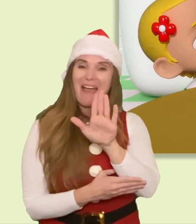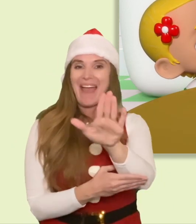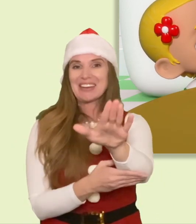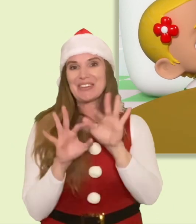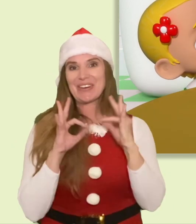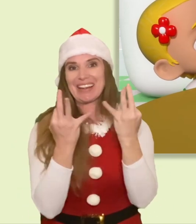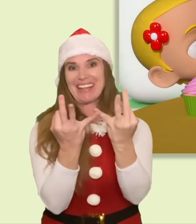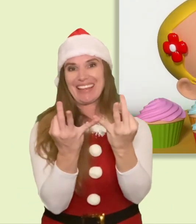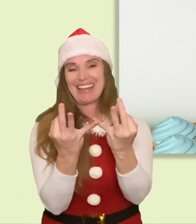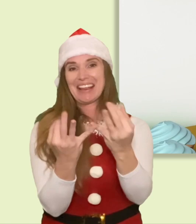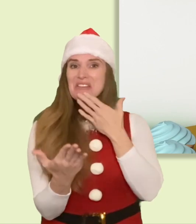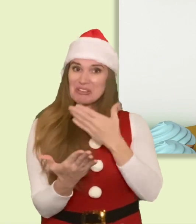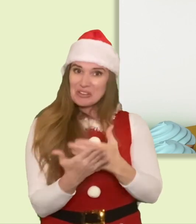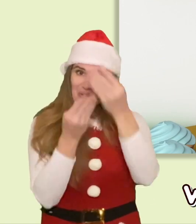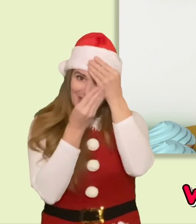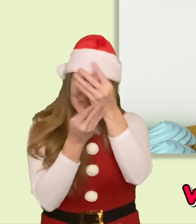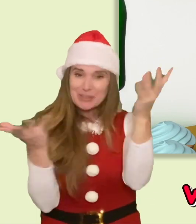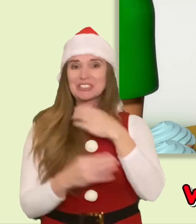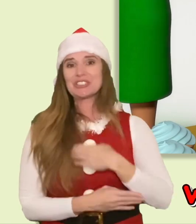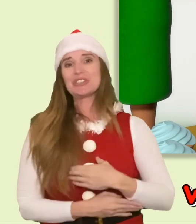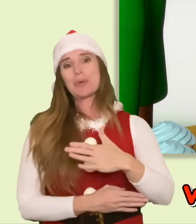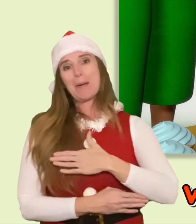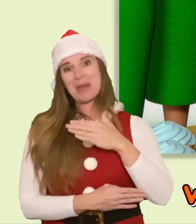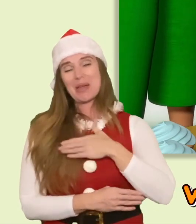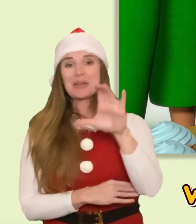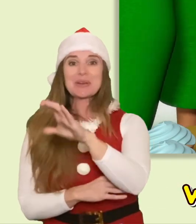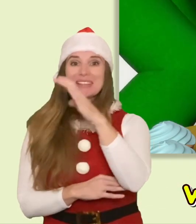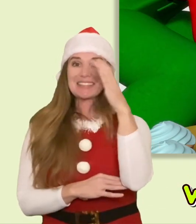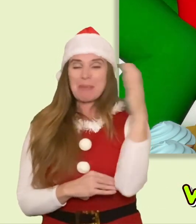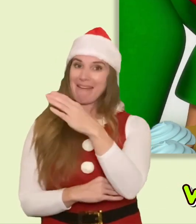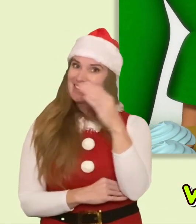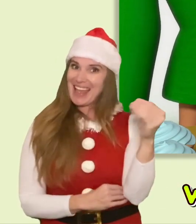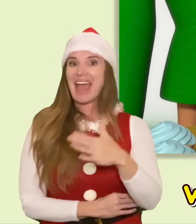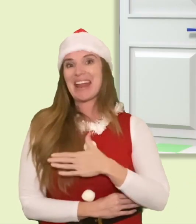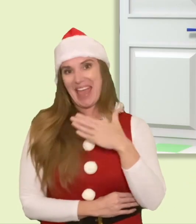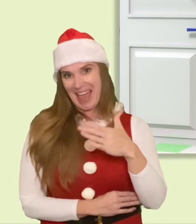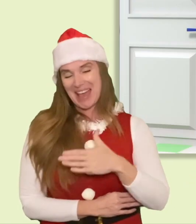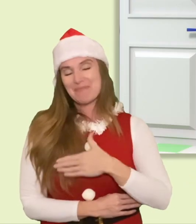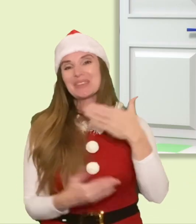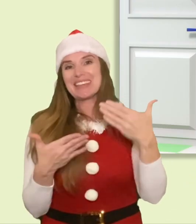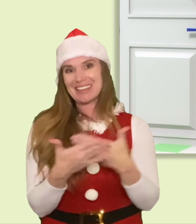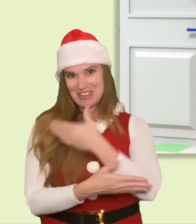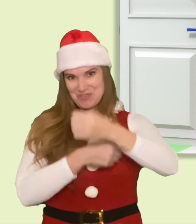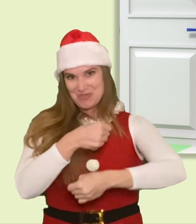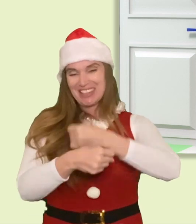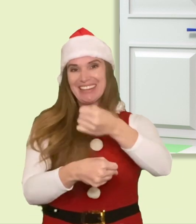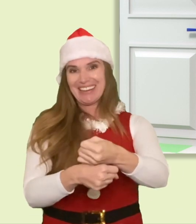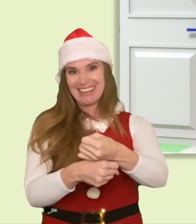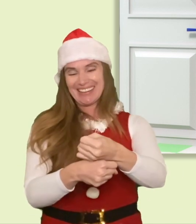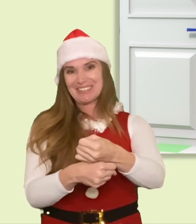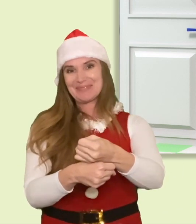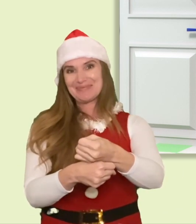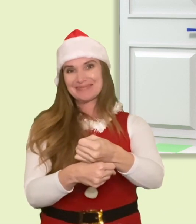to you and your kin. We wish you a Merry Christmas and a Happy